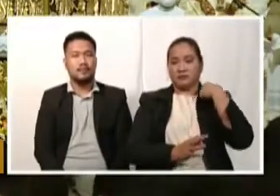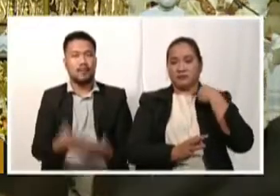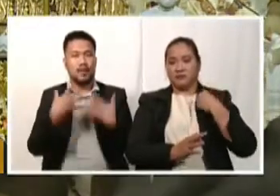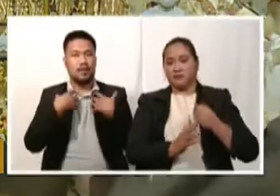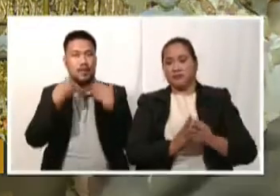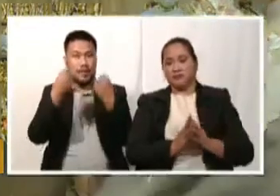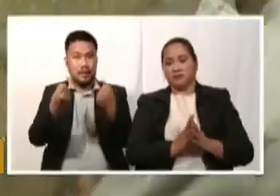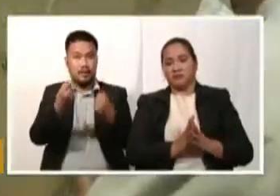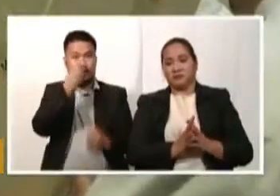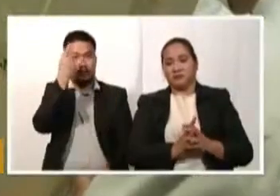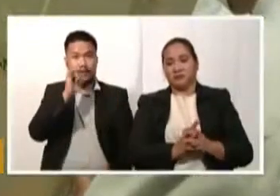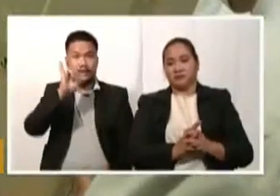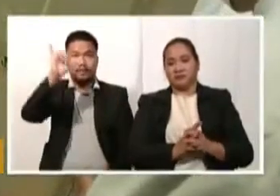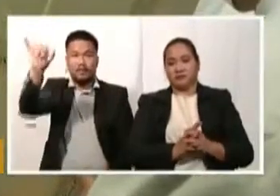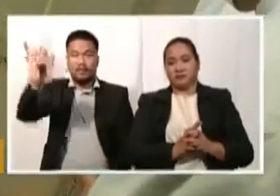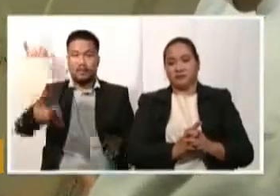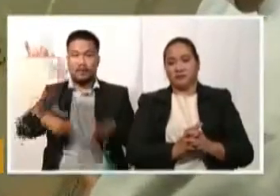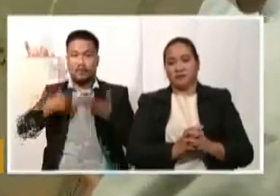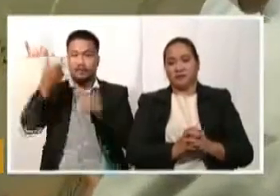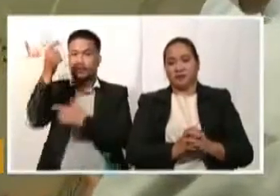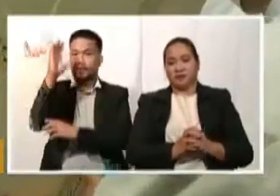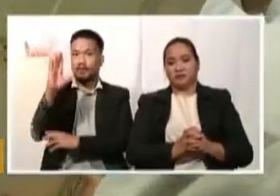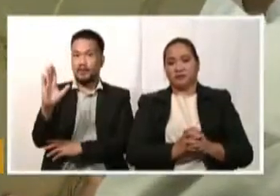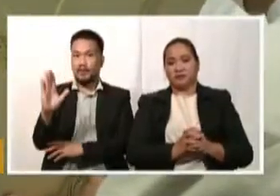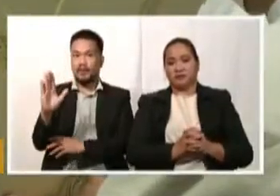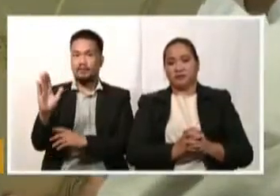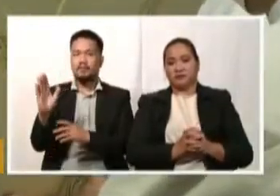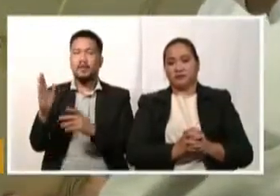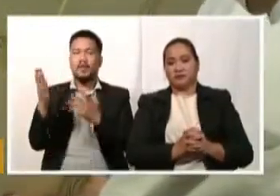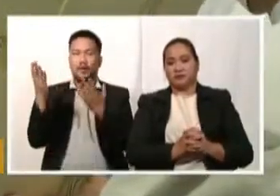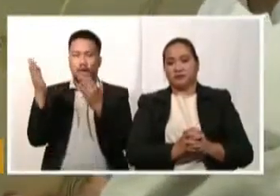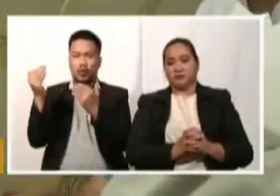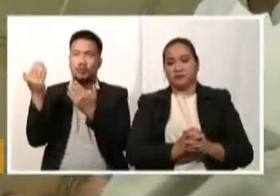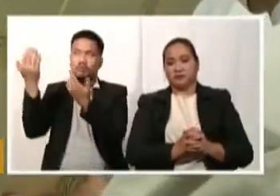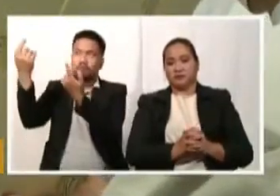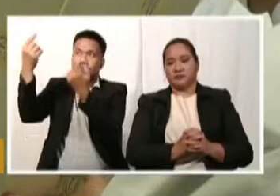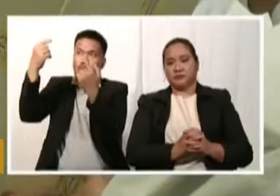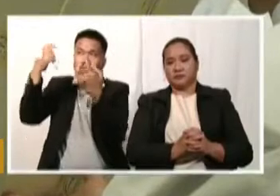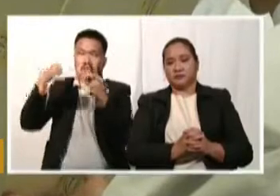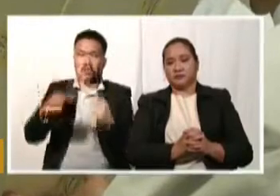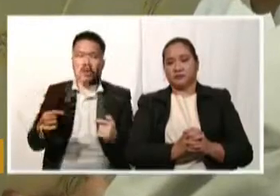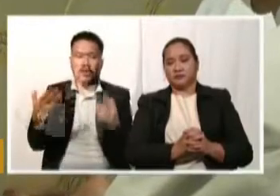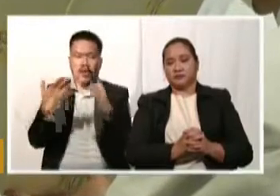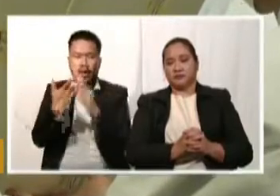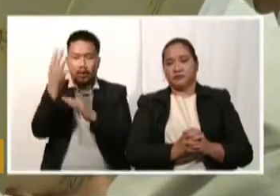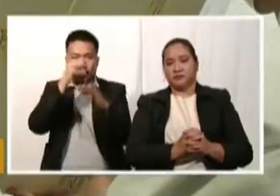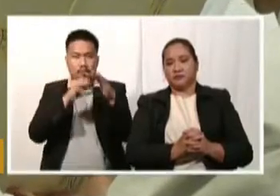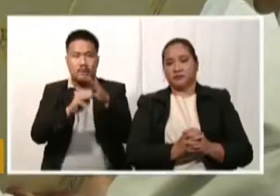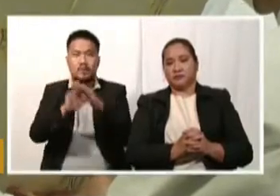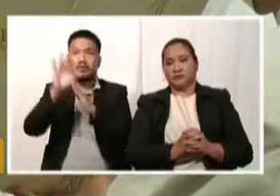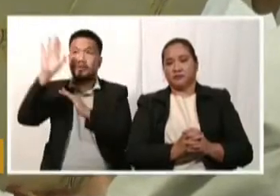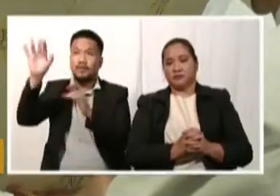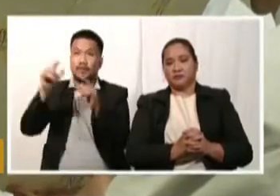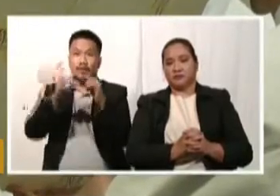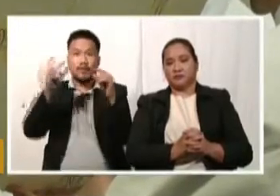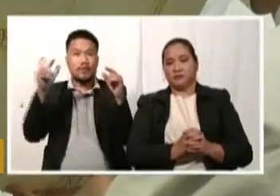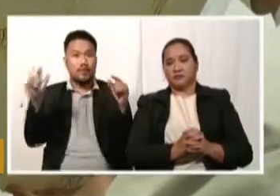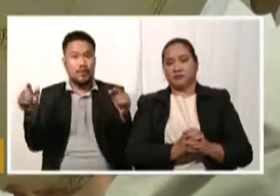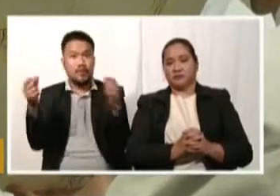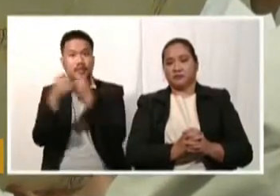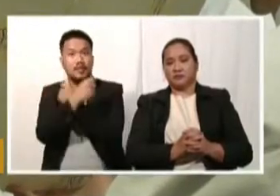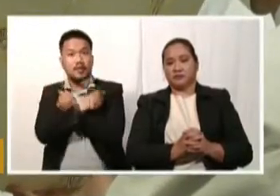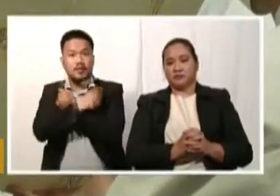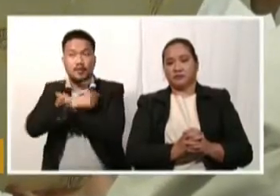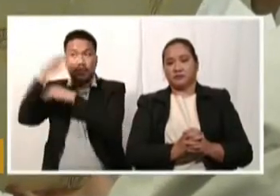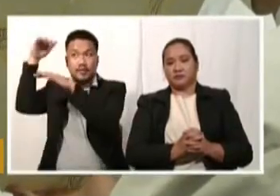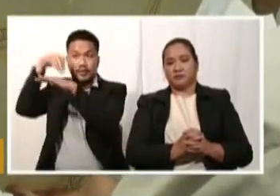Almighty ever-living God, be present by the mysteries of your great love and send